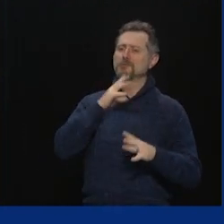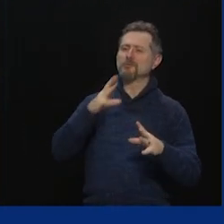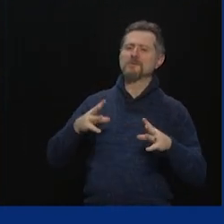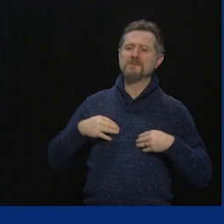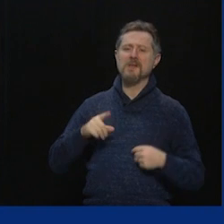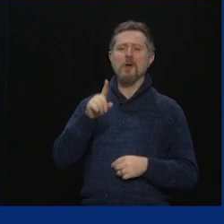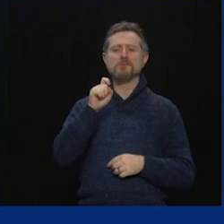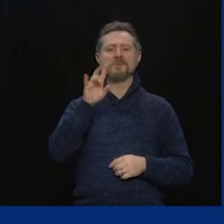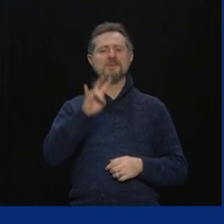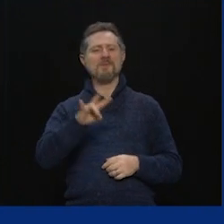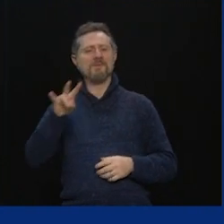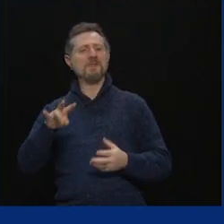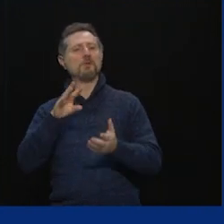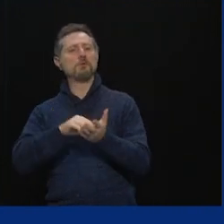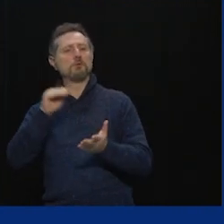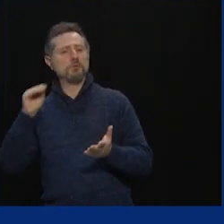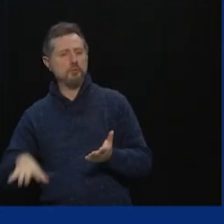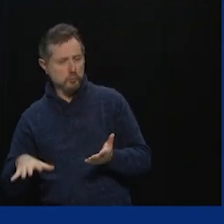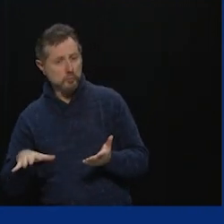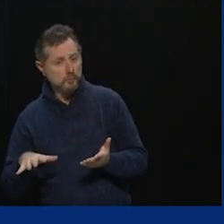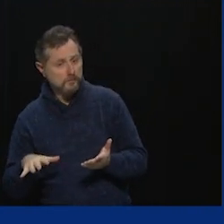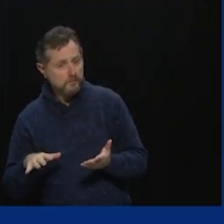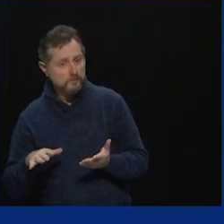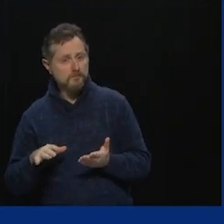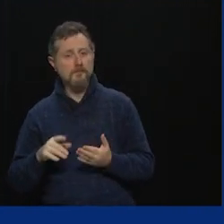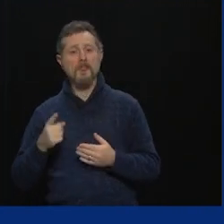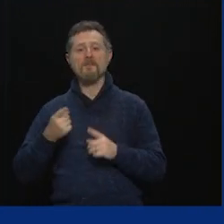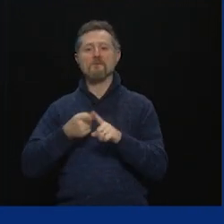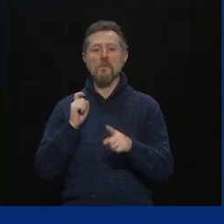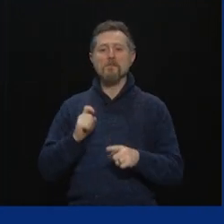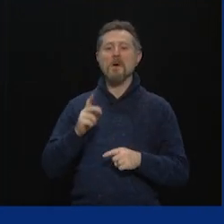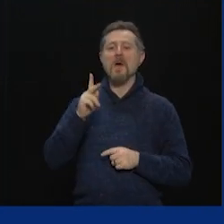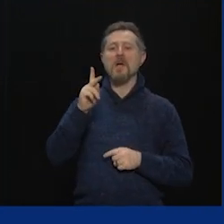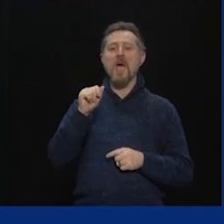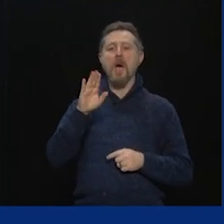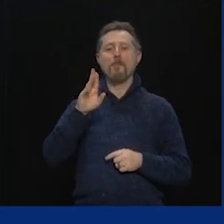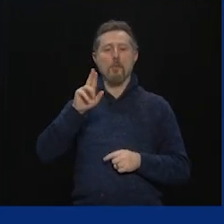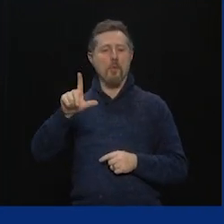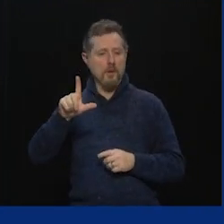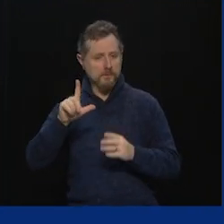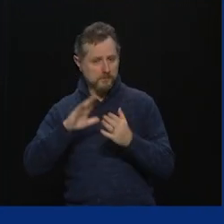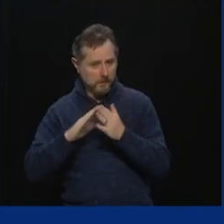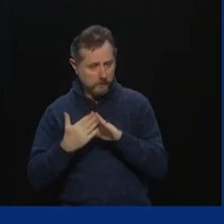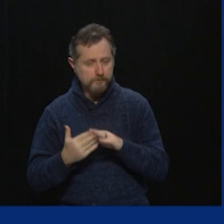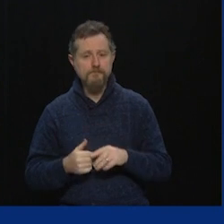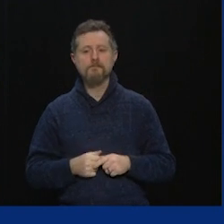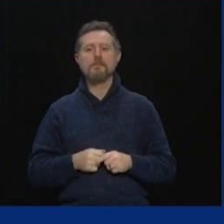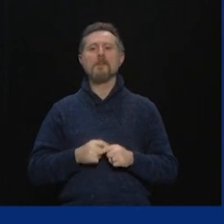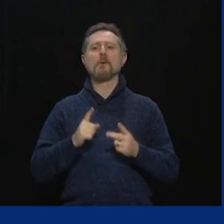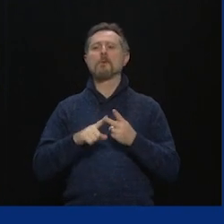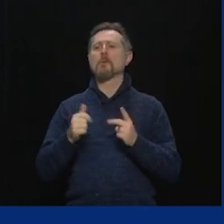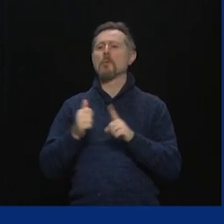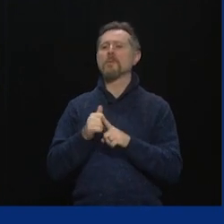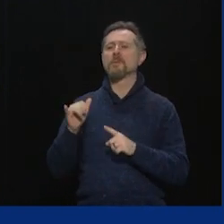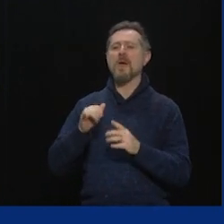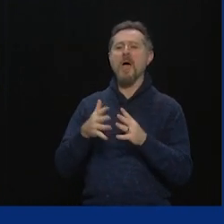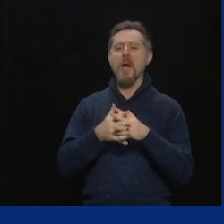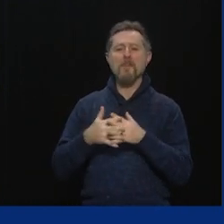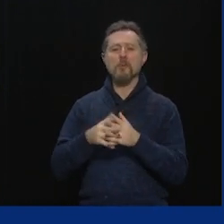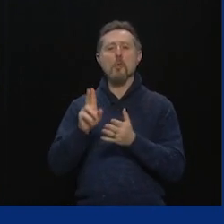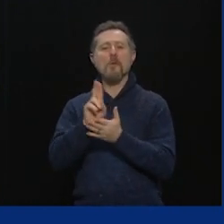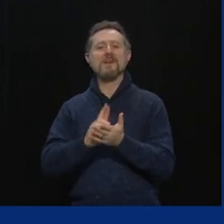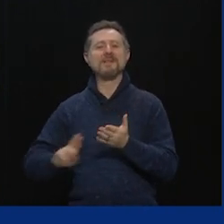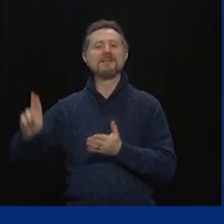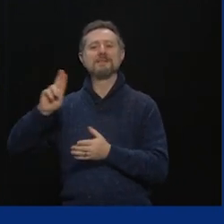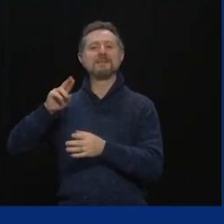177 students out of Kabul, together with the help of the American University in Afghanistan in